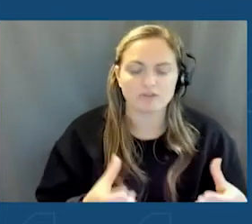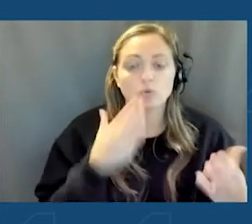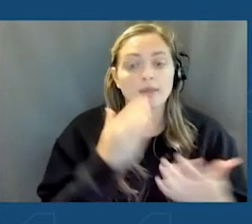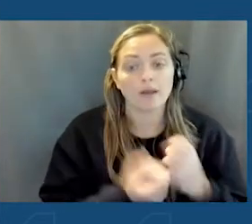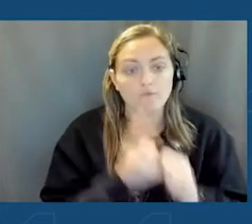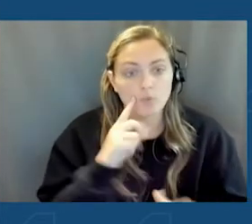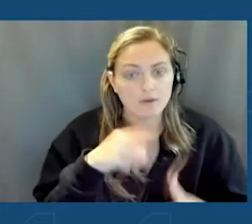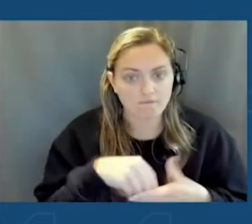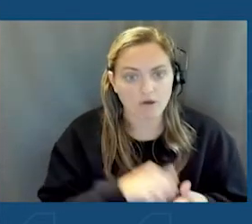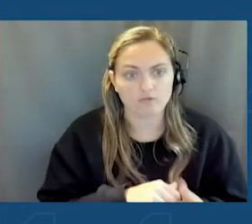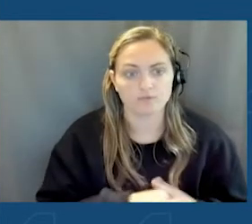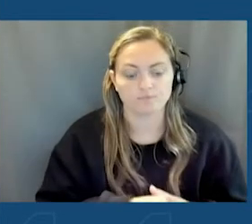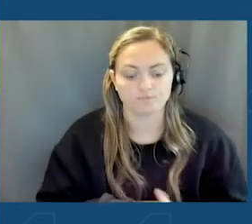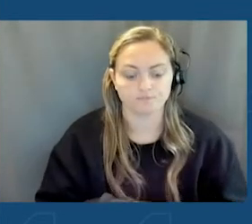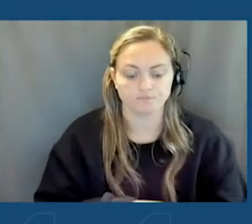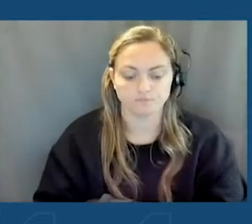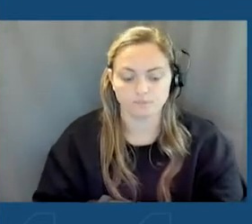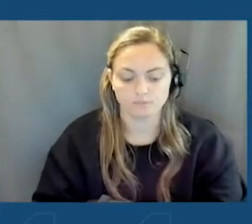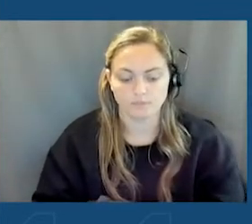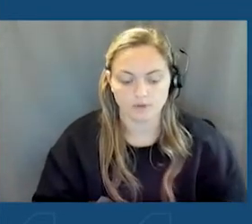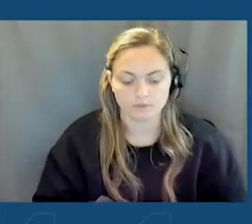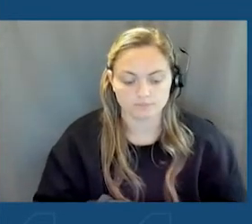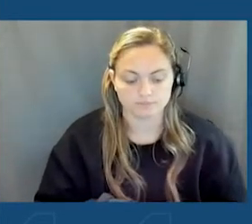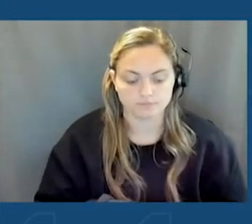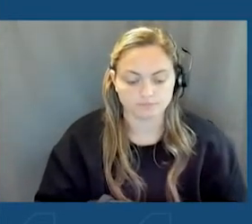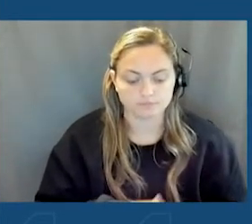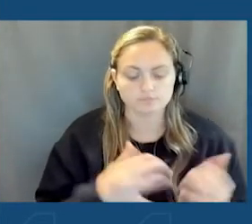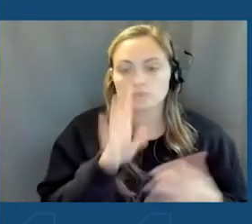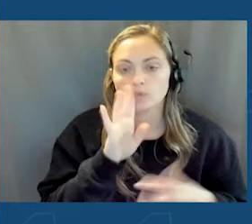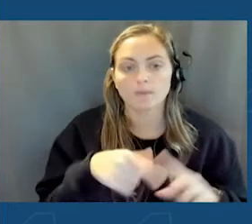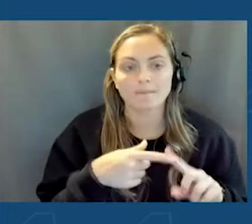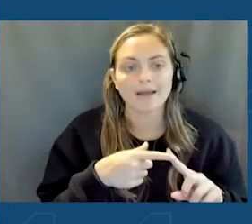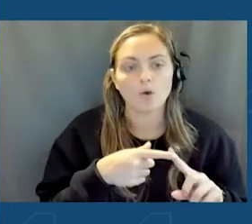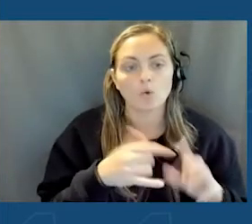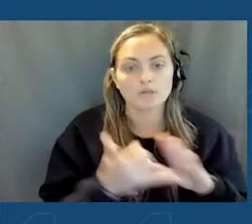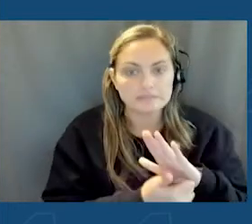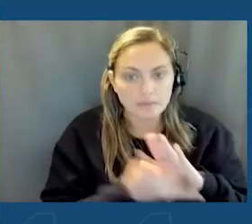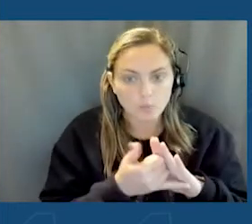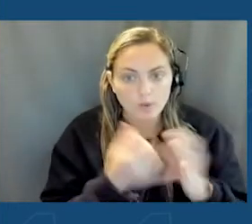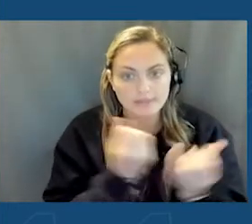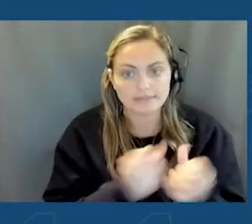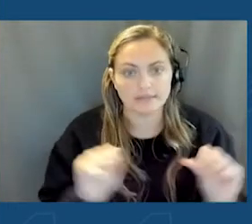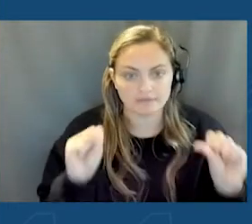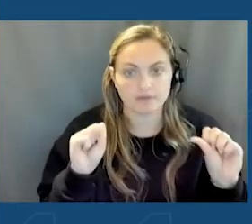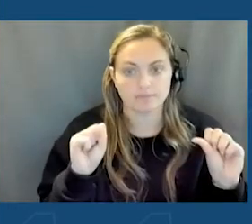well. But here we're talking about subway safety. Subway safety.